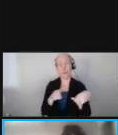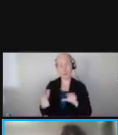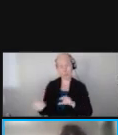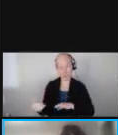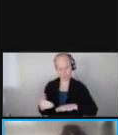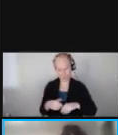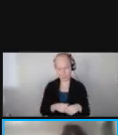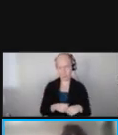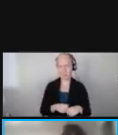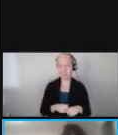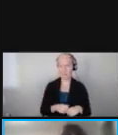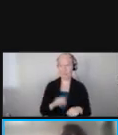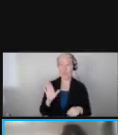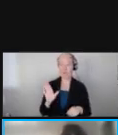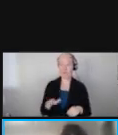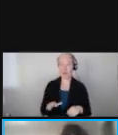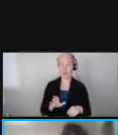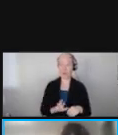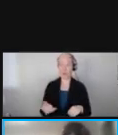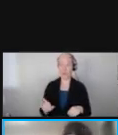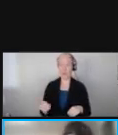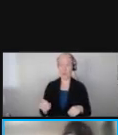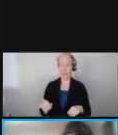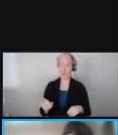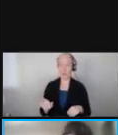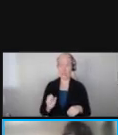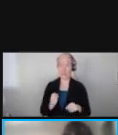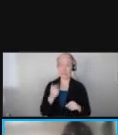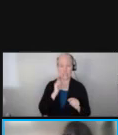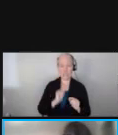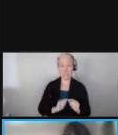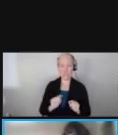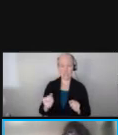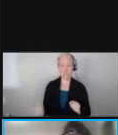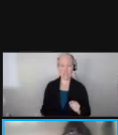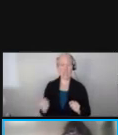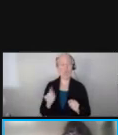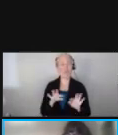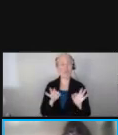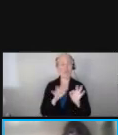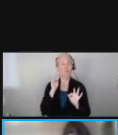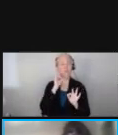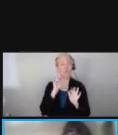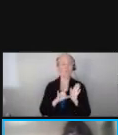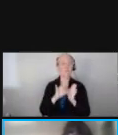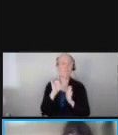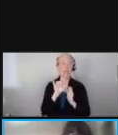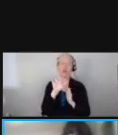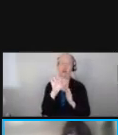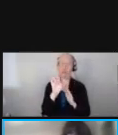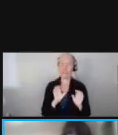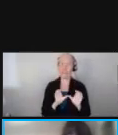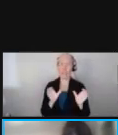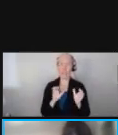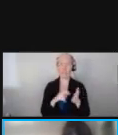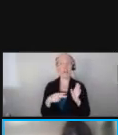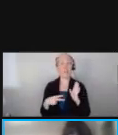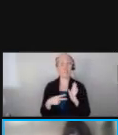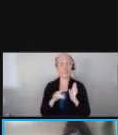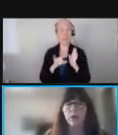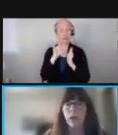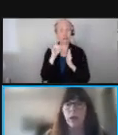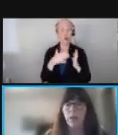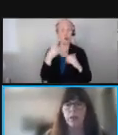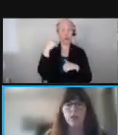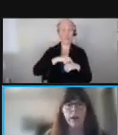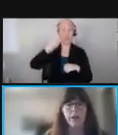right, have those things that are important for flight recertification so that the astronauts can then be available for future space missions